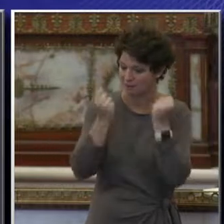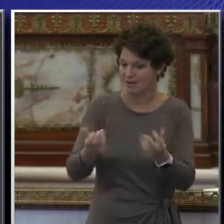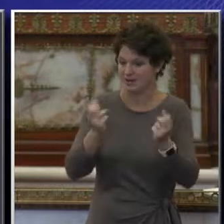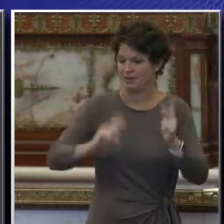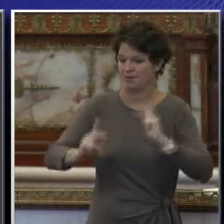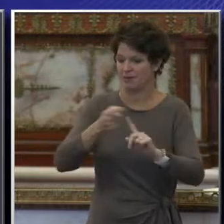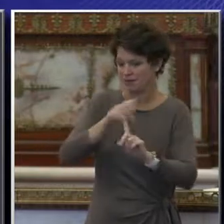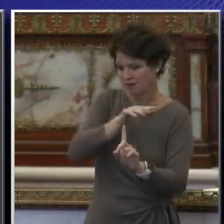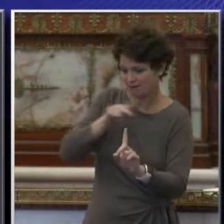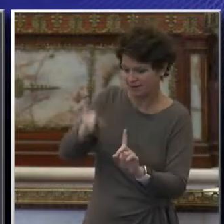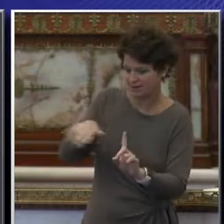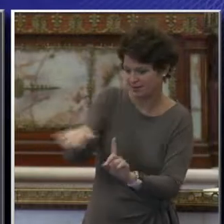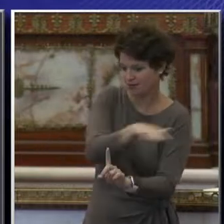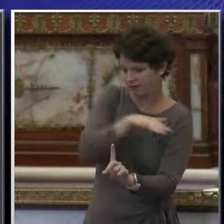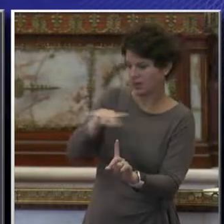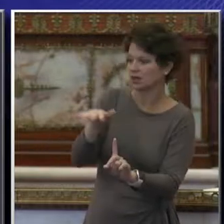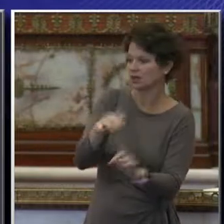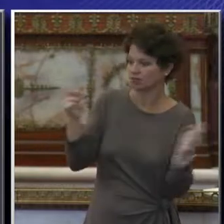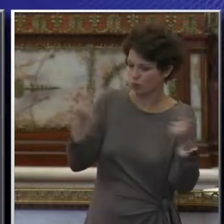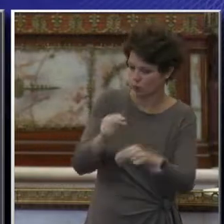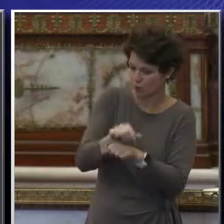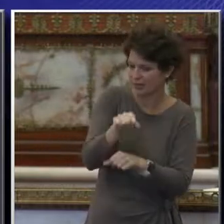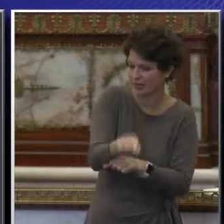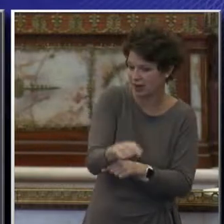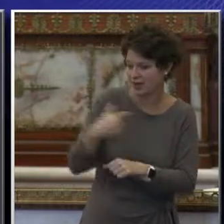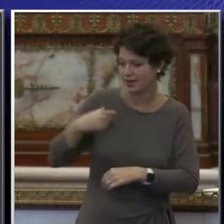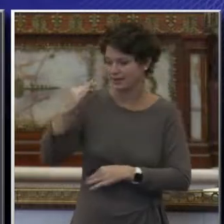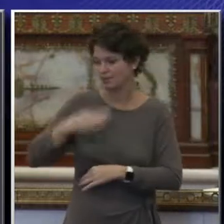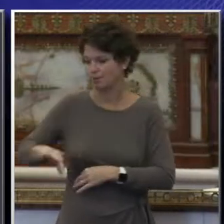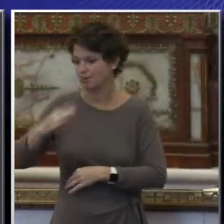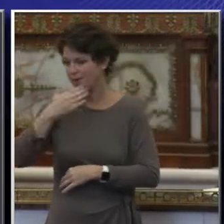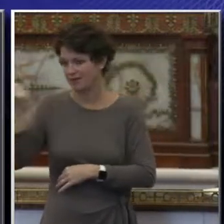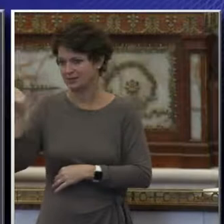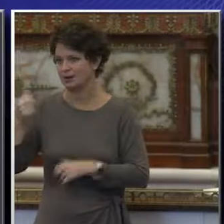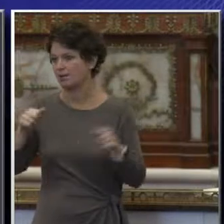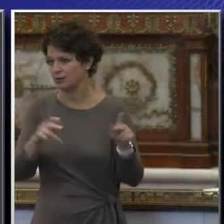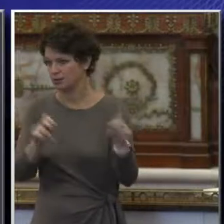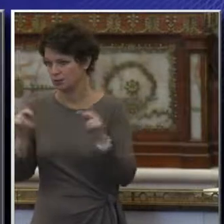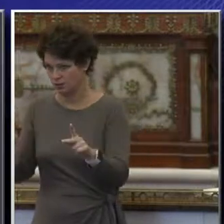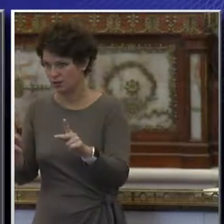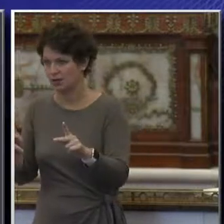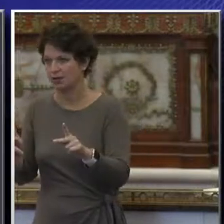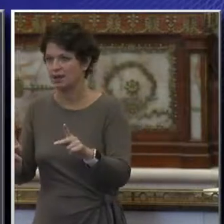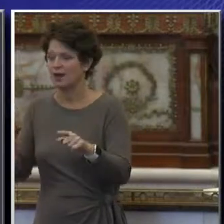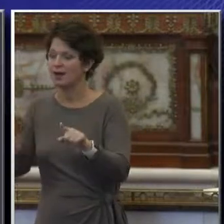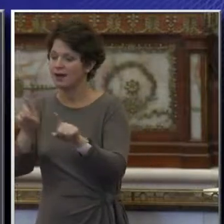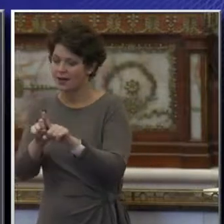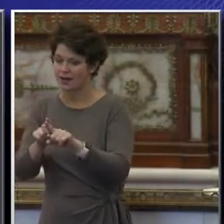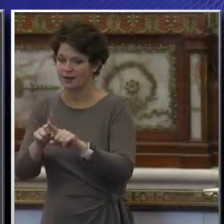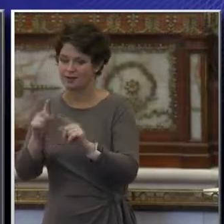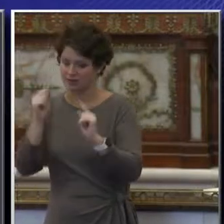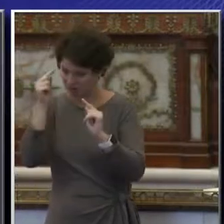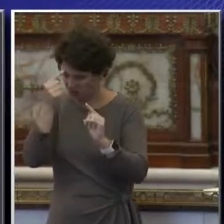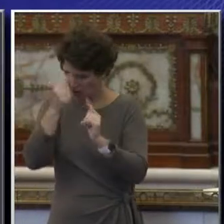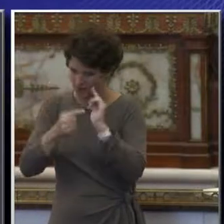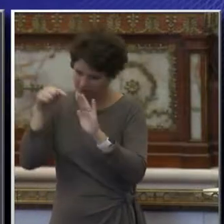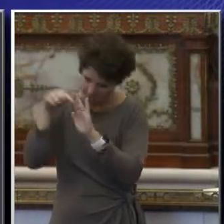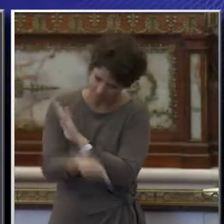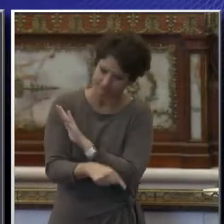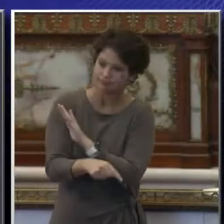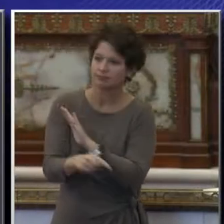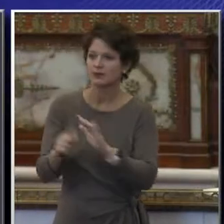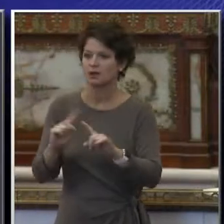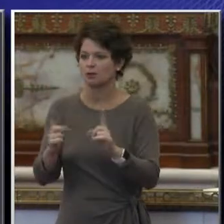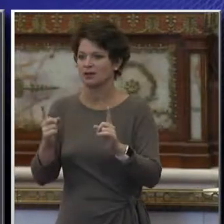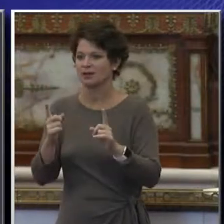people from Philadelphia and the region, all right, has the best opportunities and is vetted out completely. And to me this is a little